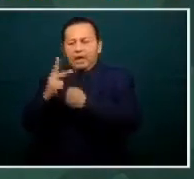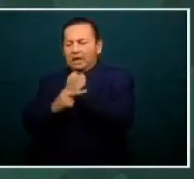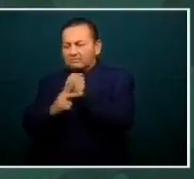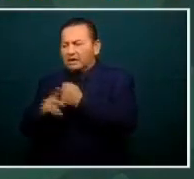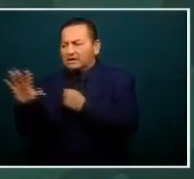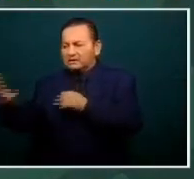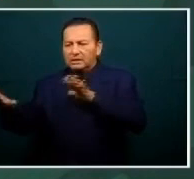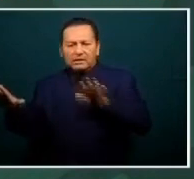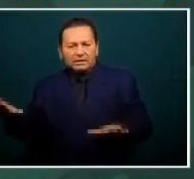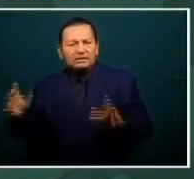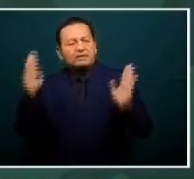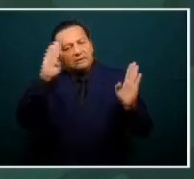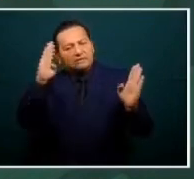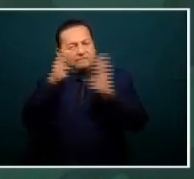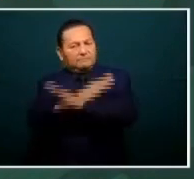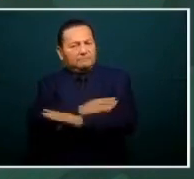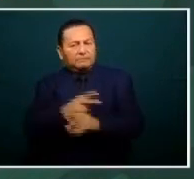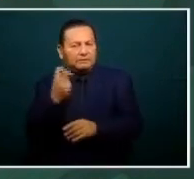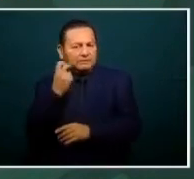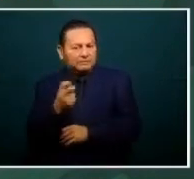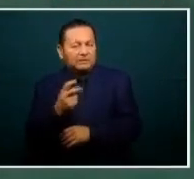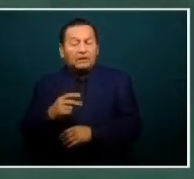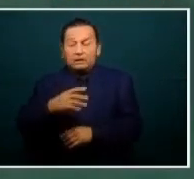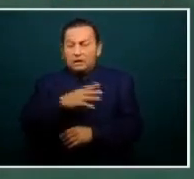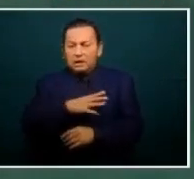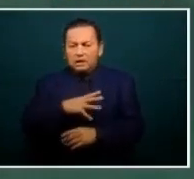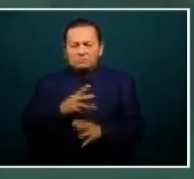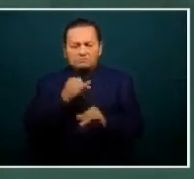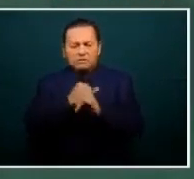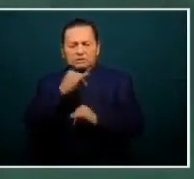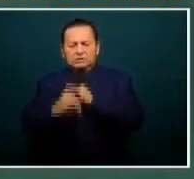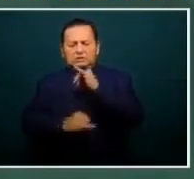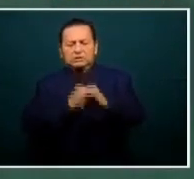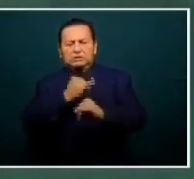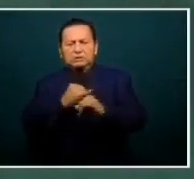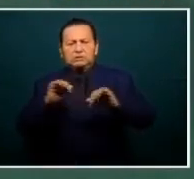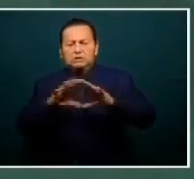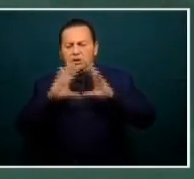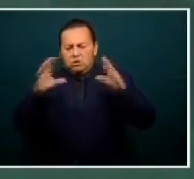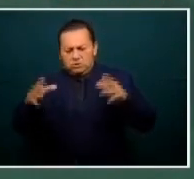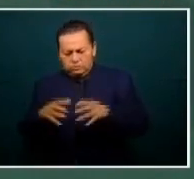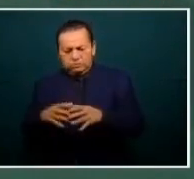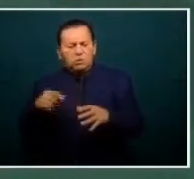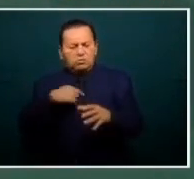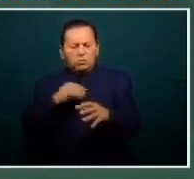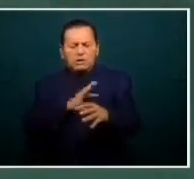economical, political controversies between nations.